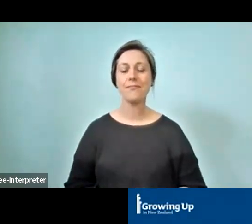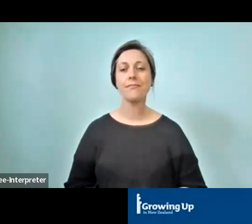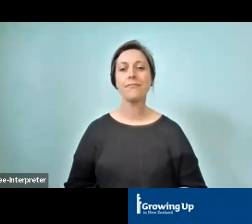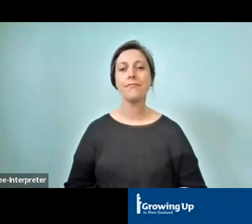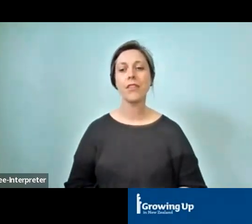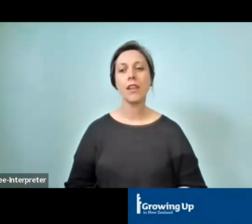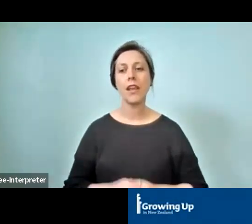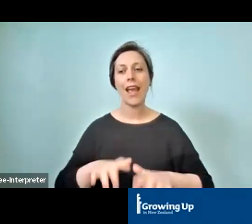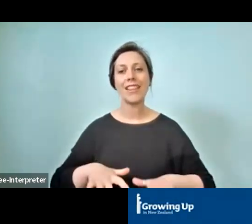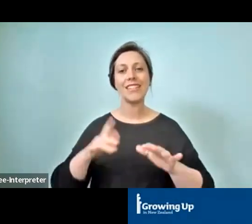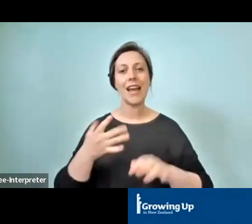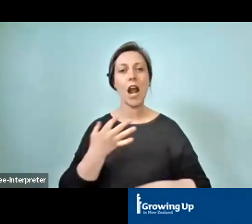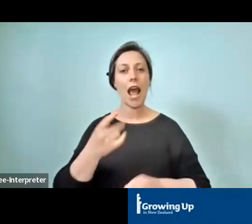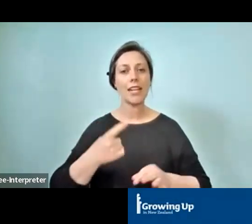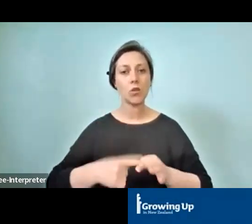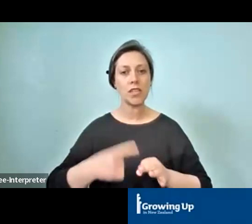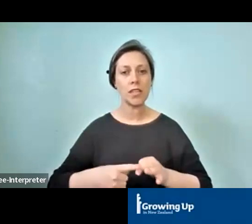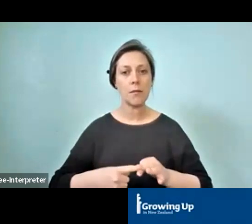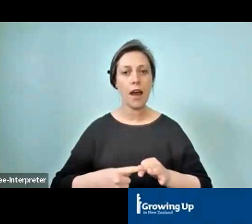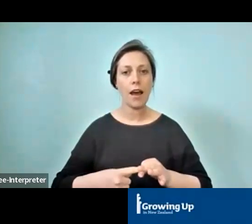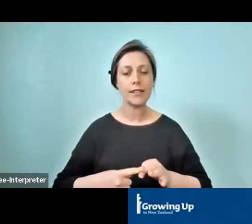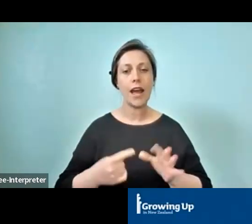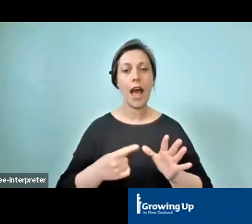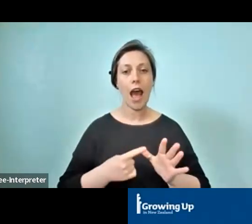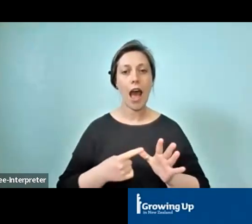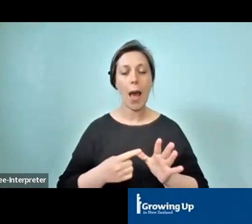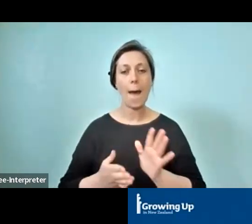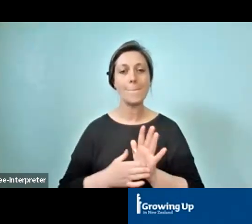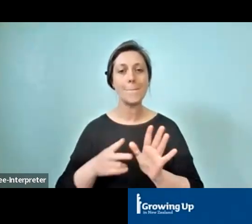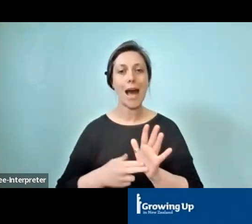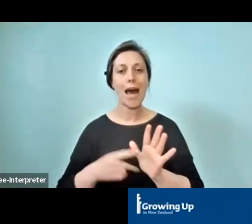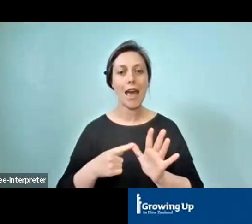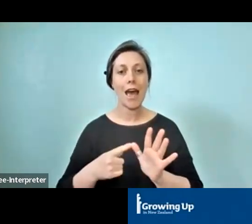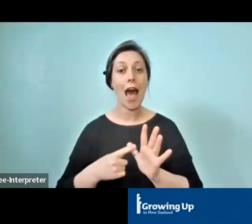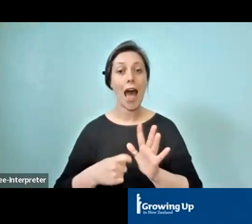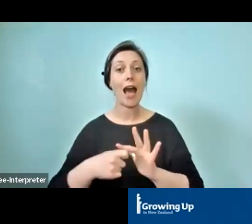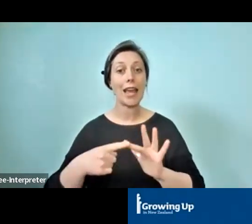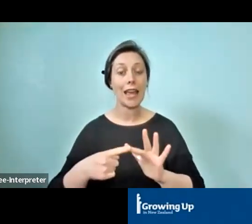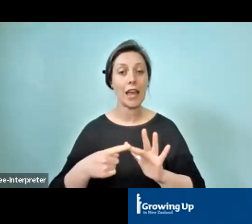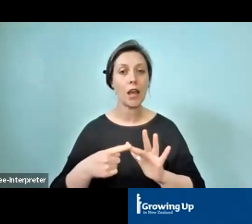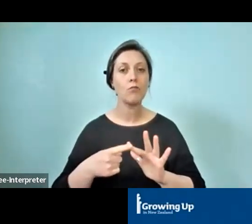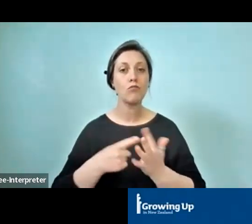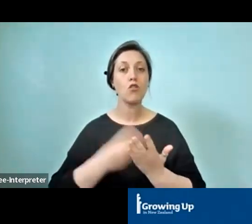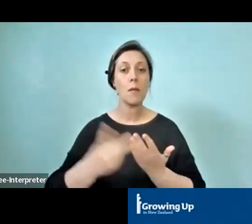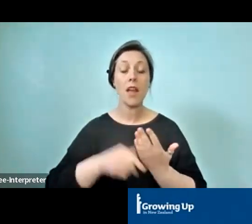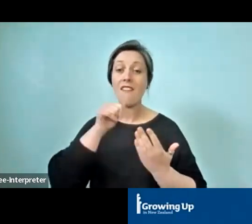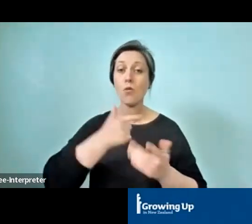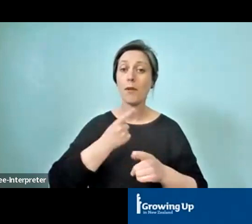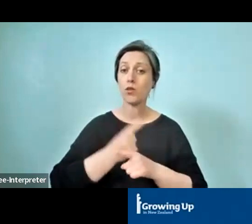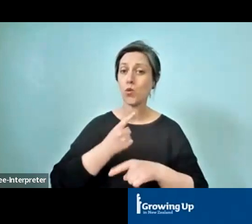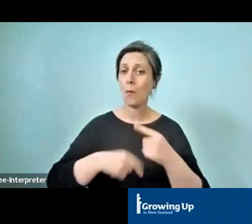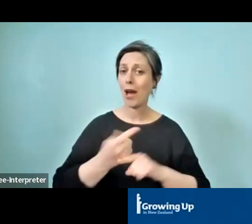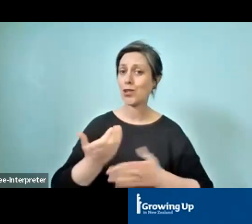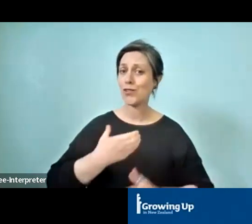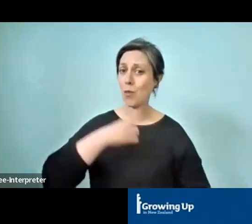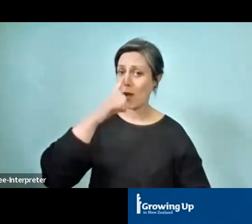in the chat about our Mana Ake program. I can talk more about services if that's what people are interested in. But